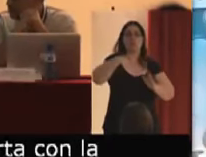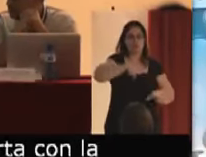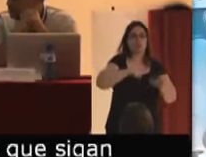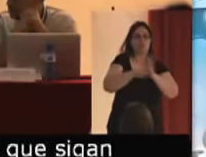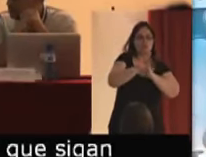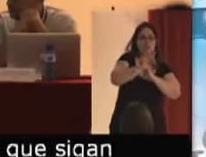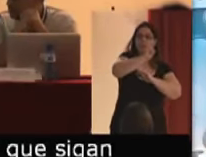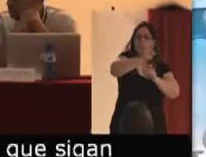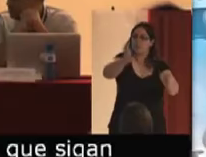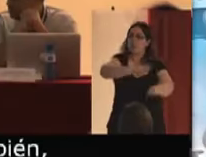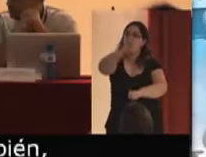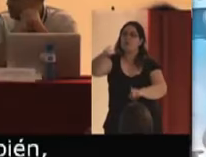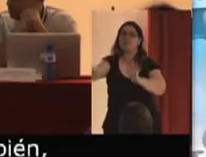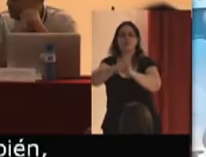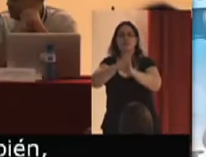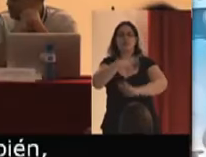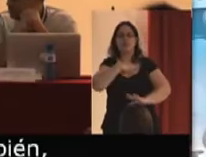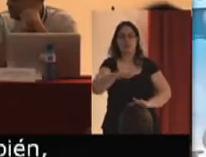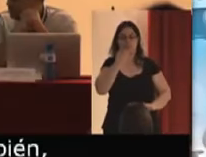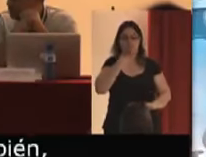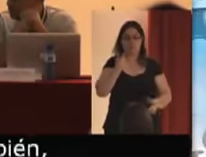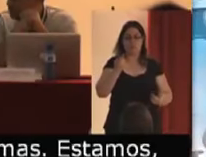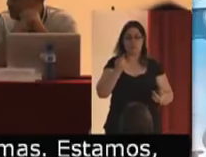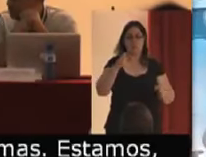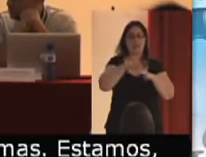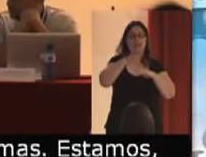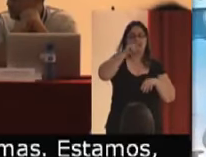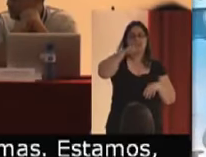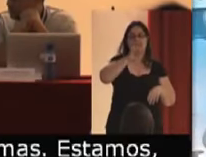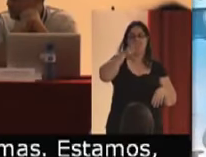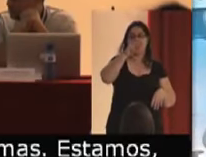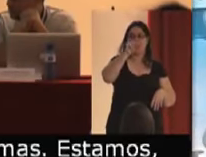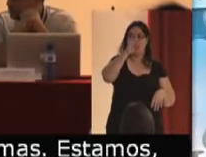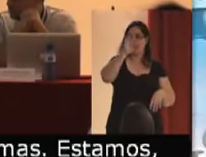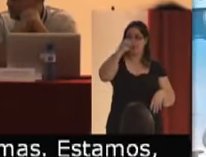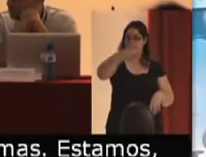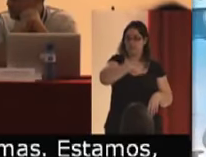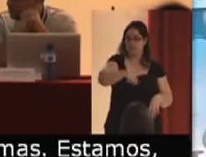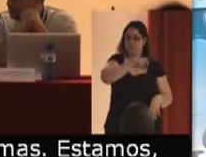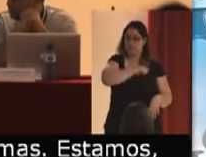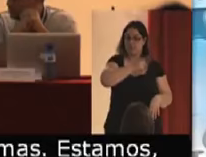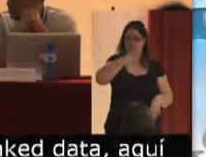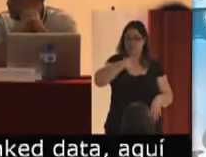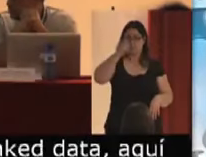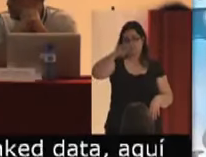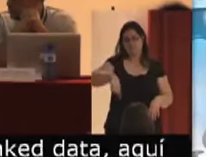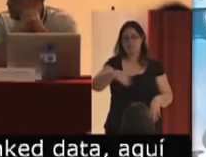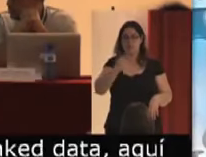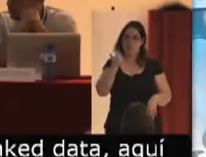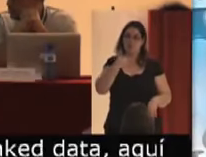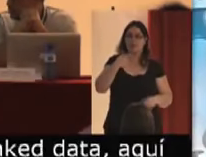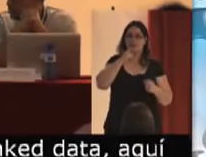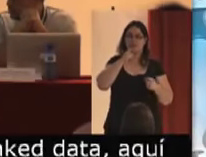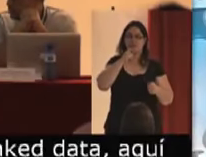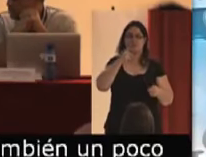on working, and us too, of course, in these areas. We are in the Linked Data Network here in Spain, and